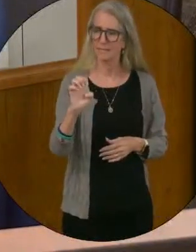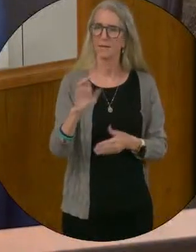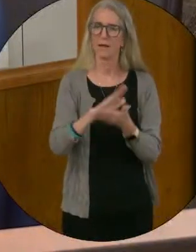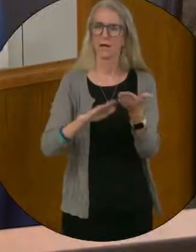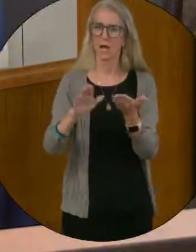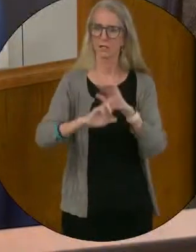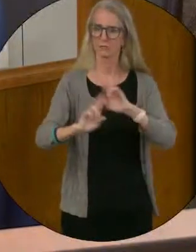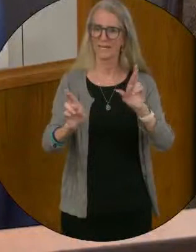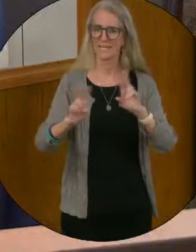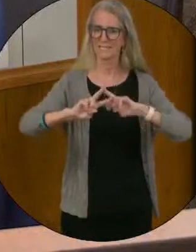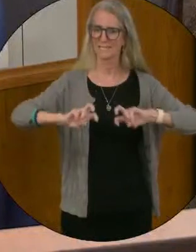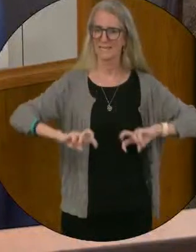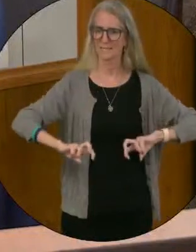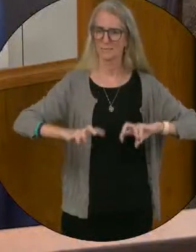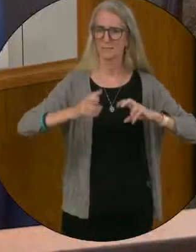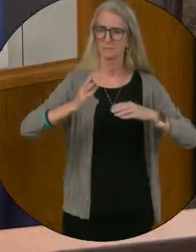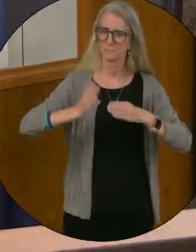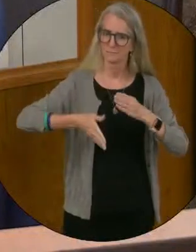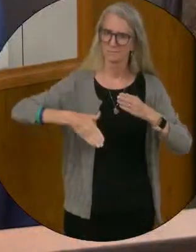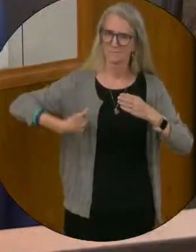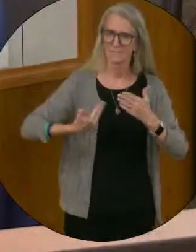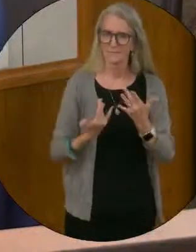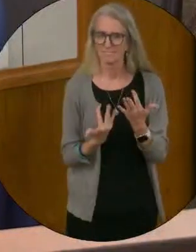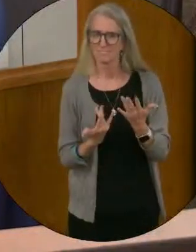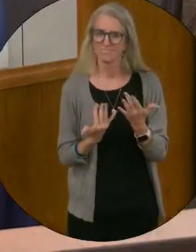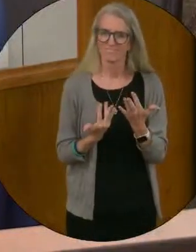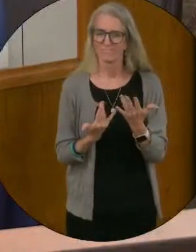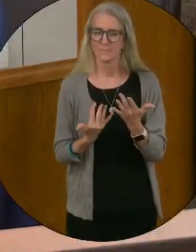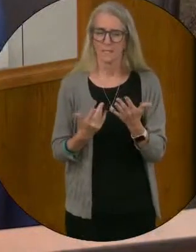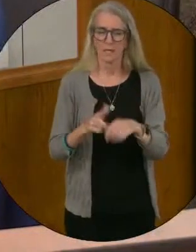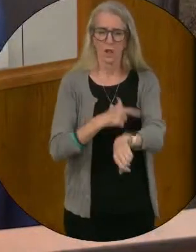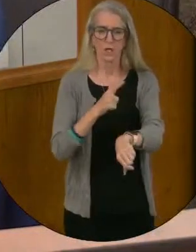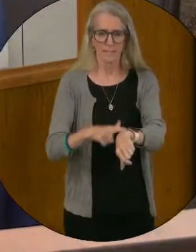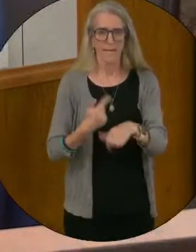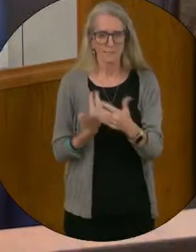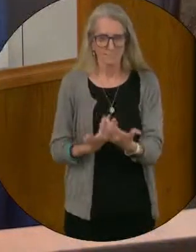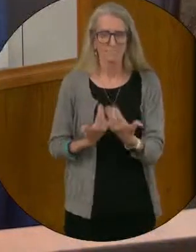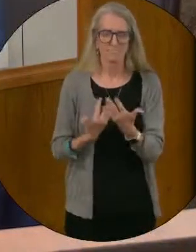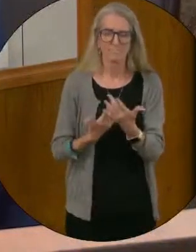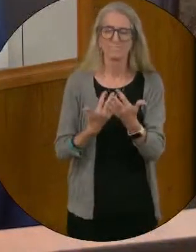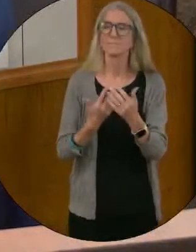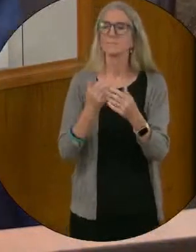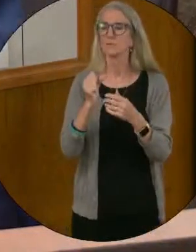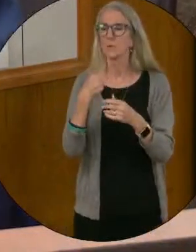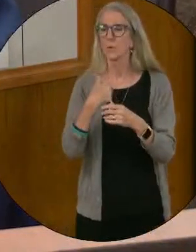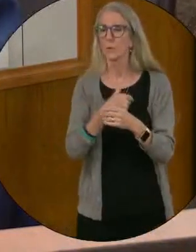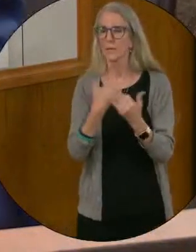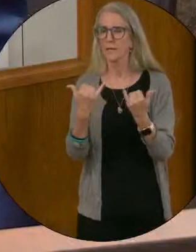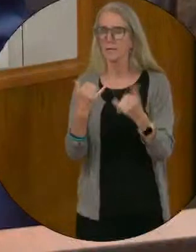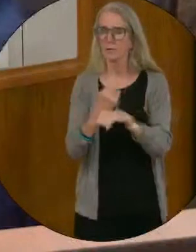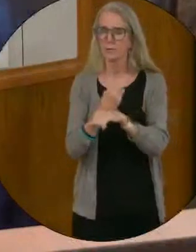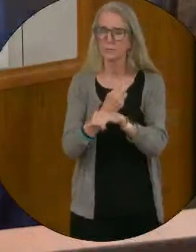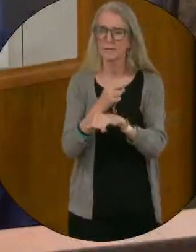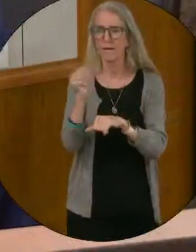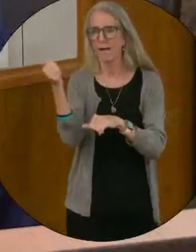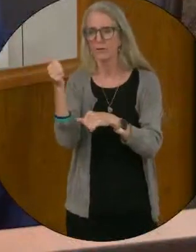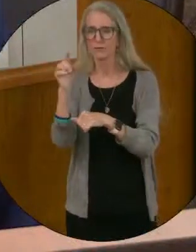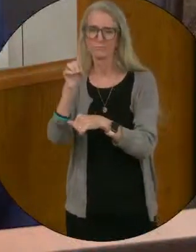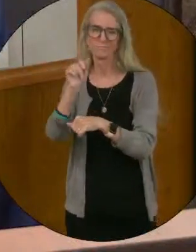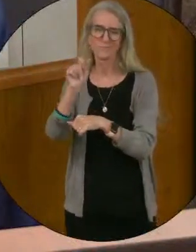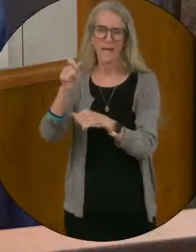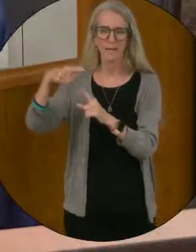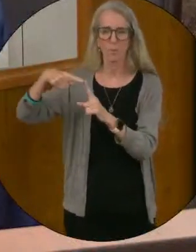assessment. That has been a long time coming. So we are using other data